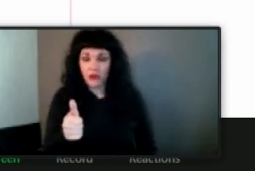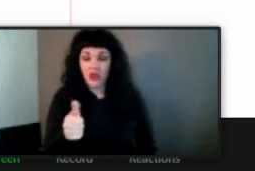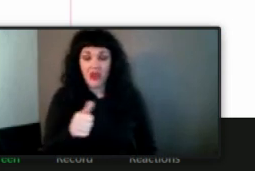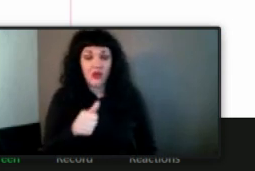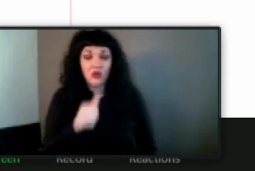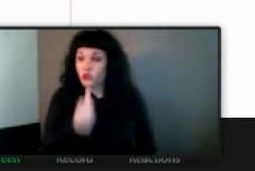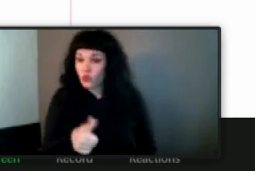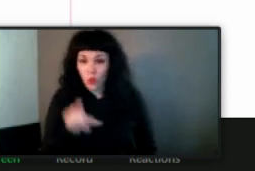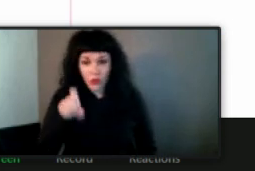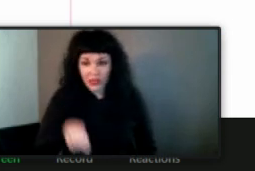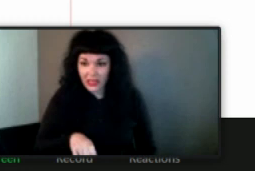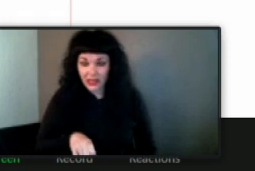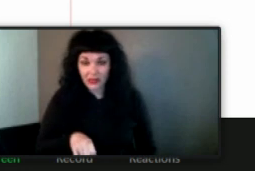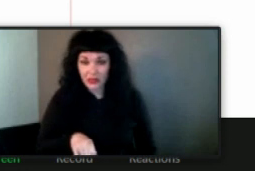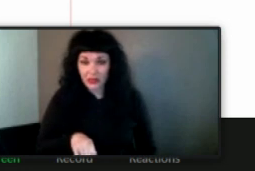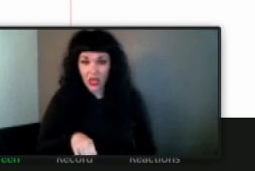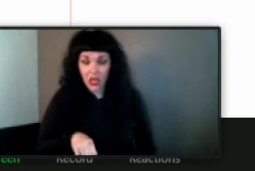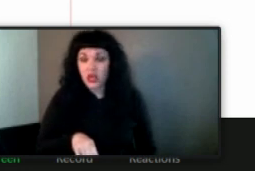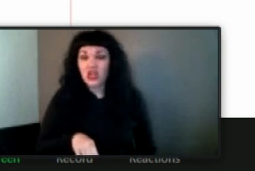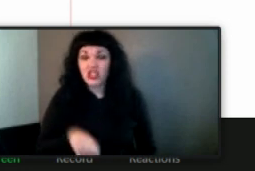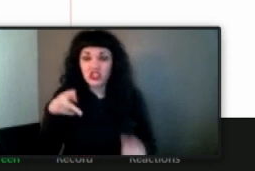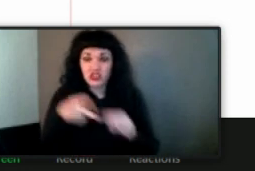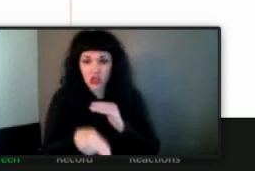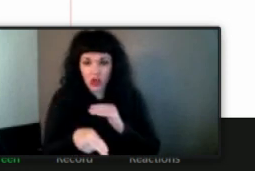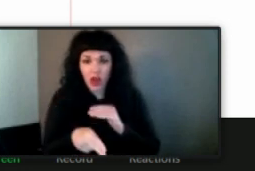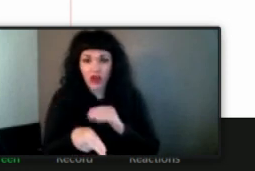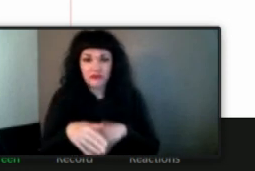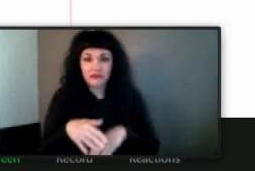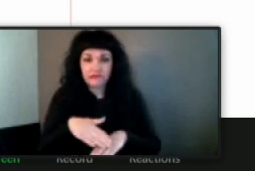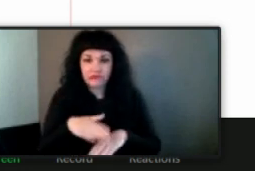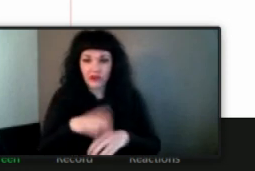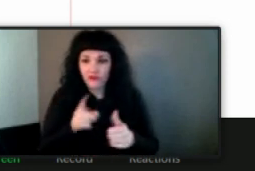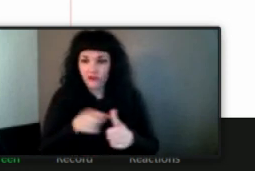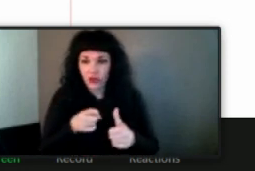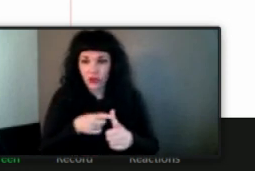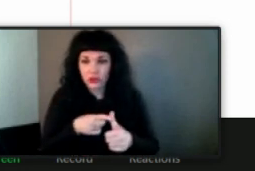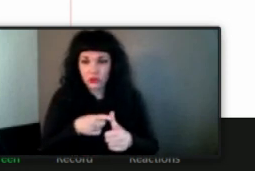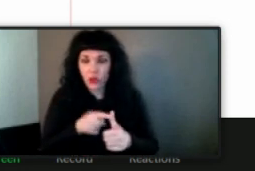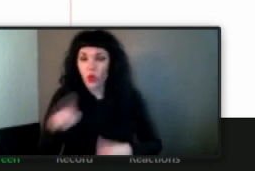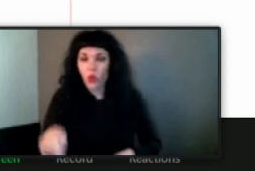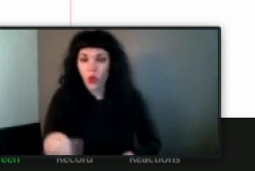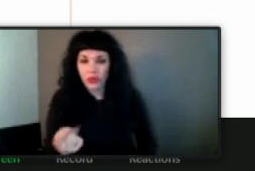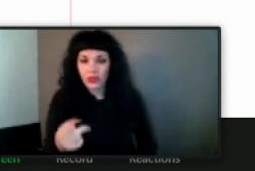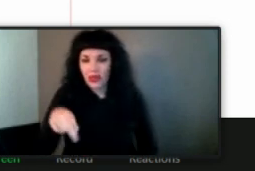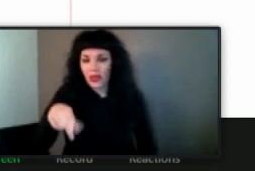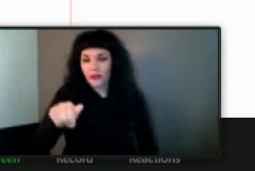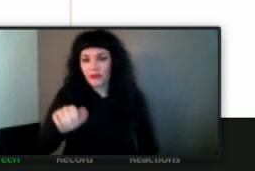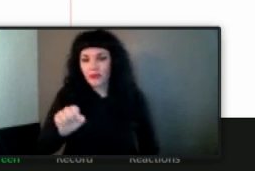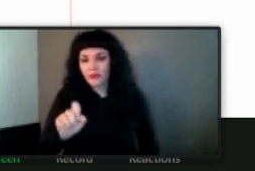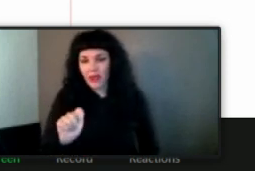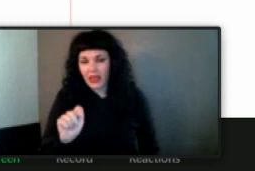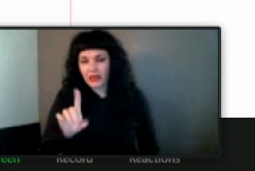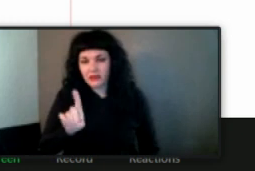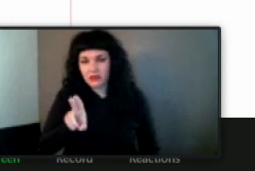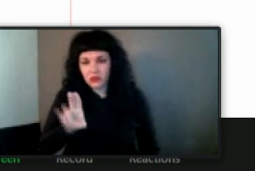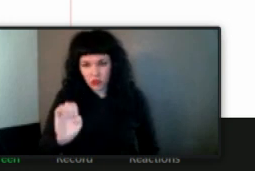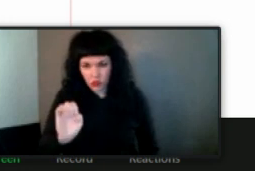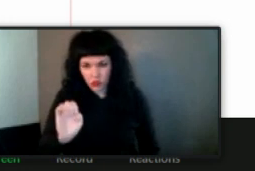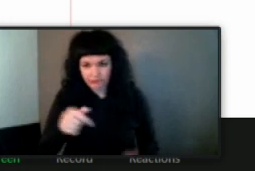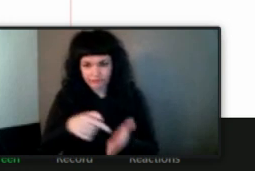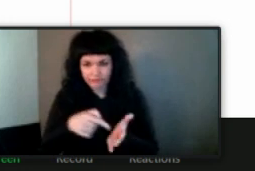to have pass-through amount. And this is available from October the 1st through September 30th.